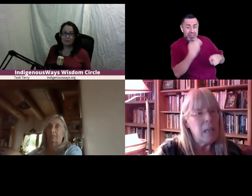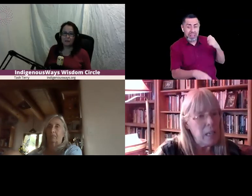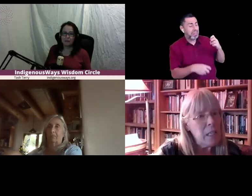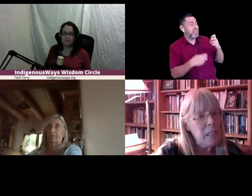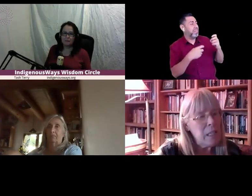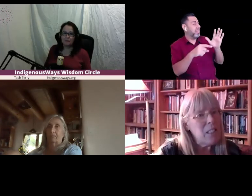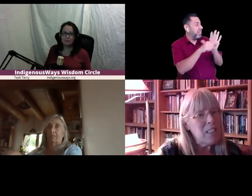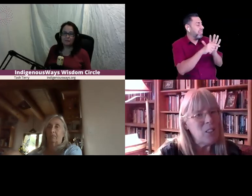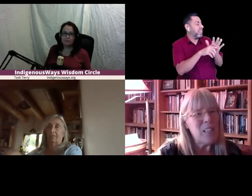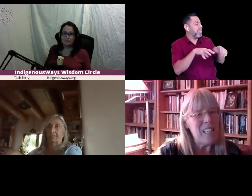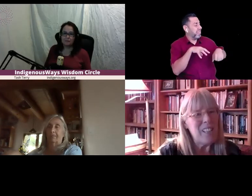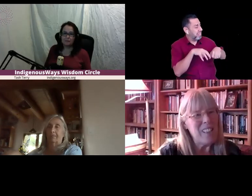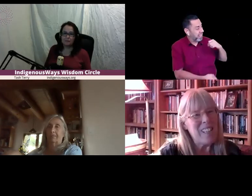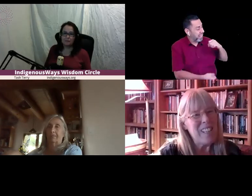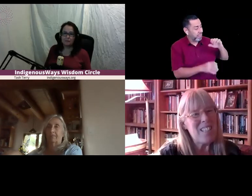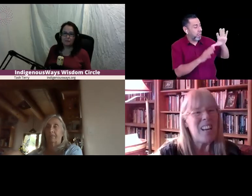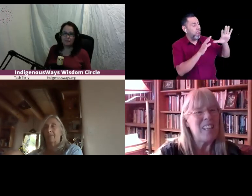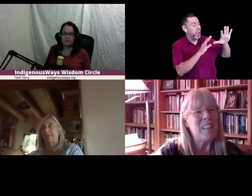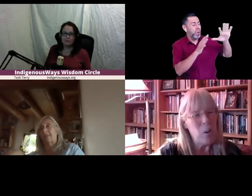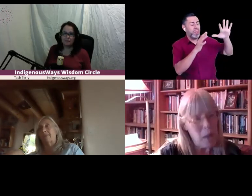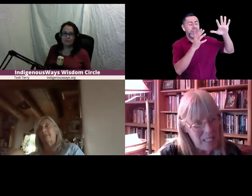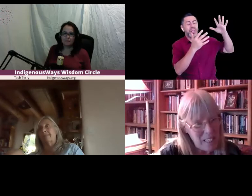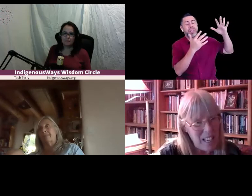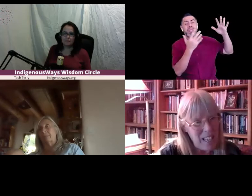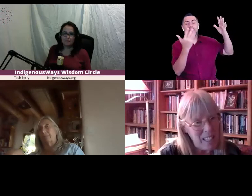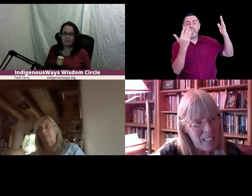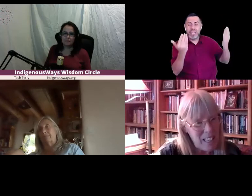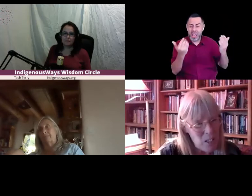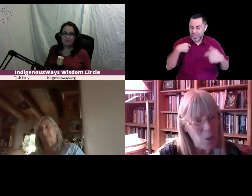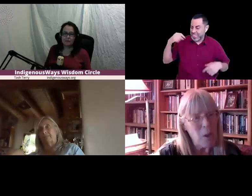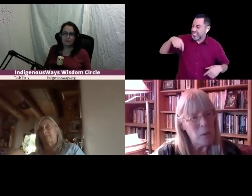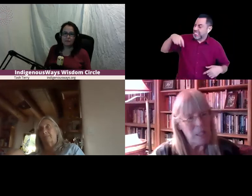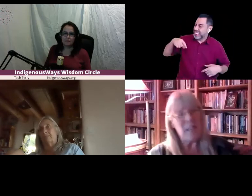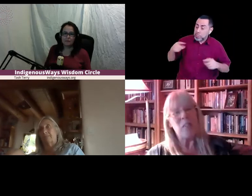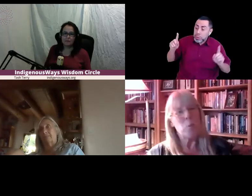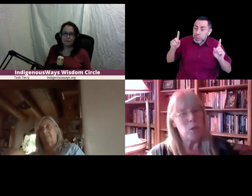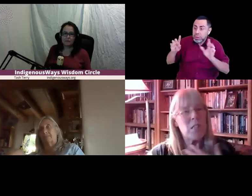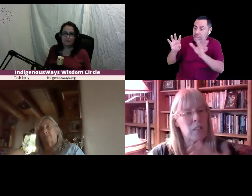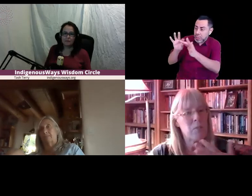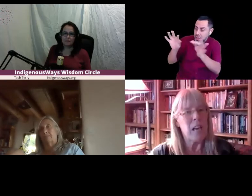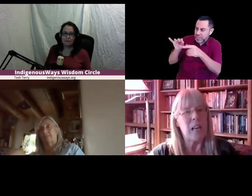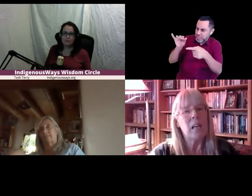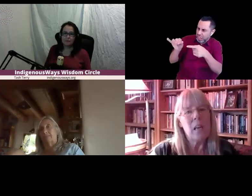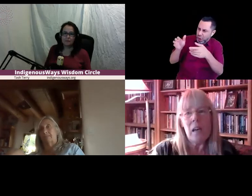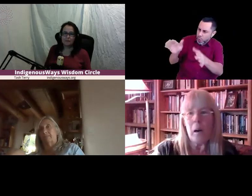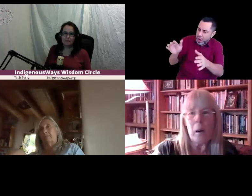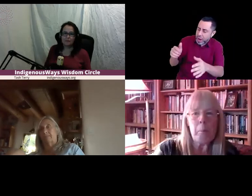And I needed to hear things said in that way today. And so I really thank you personally for